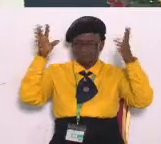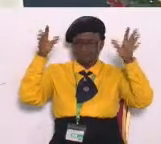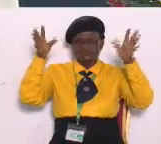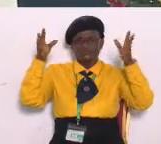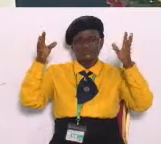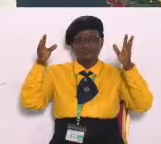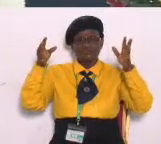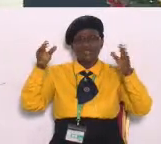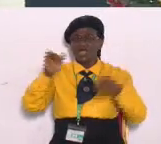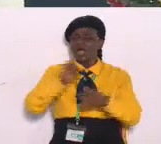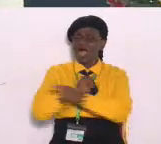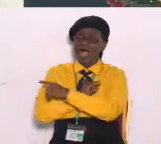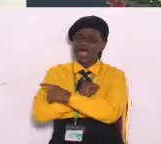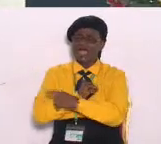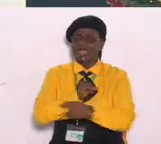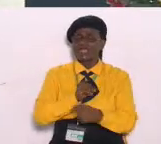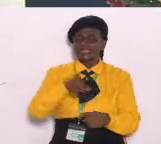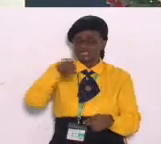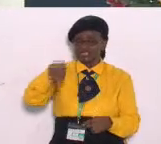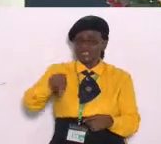I need to make this one clear